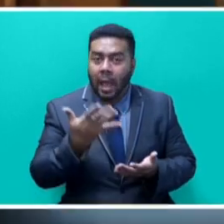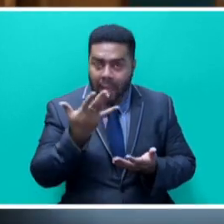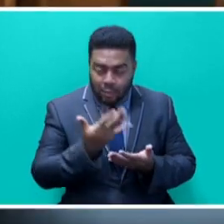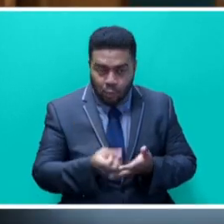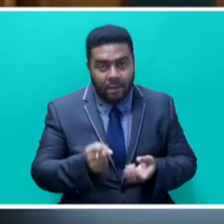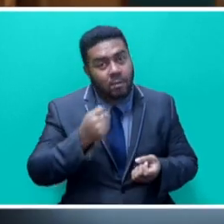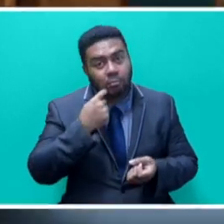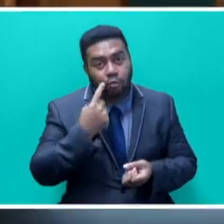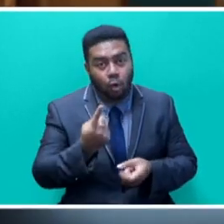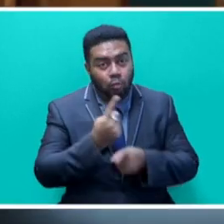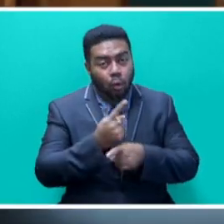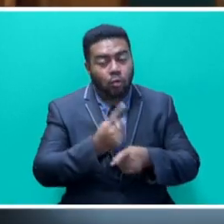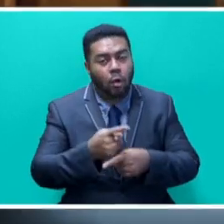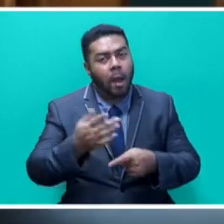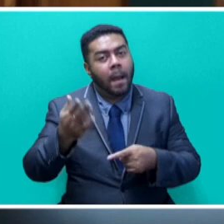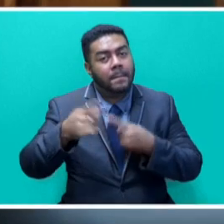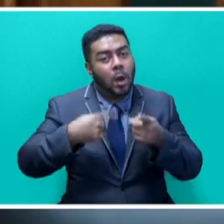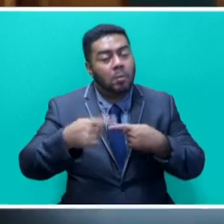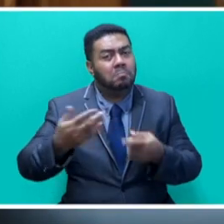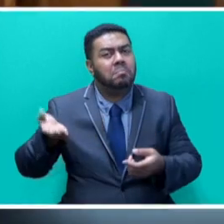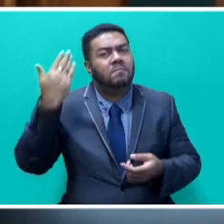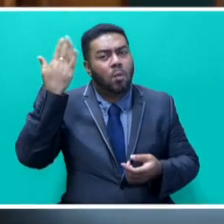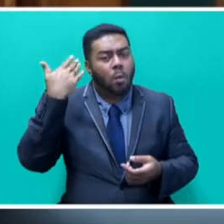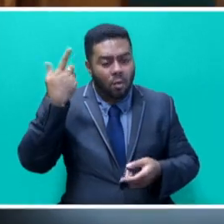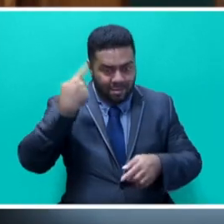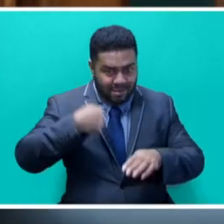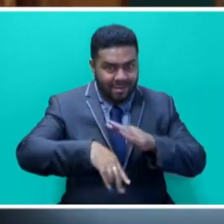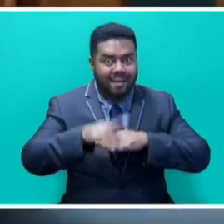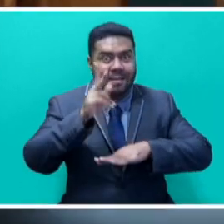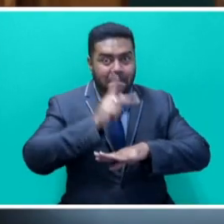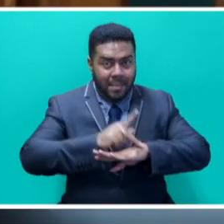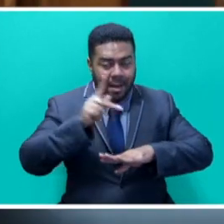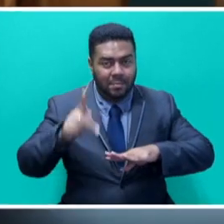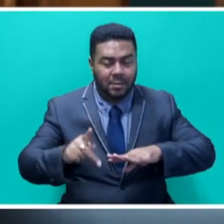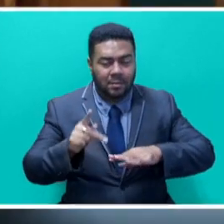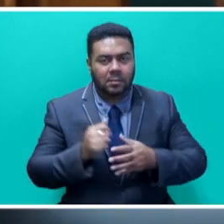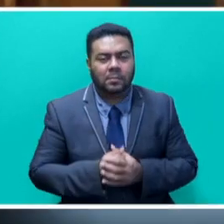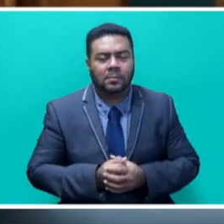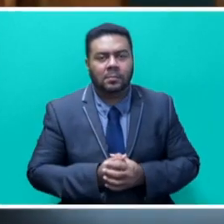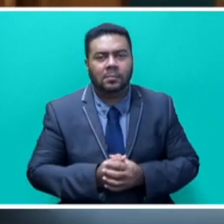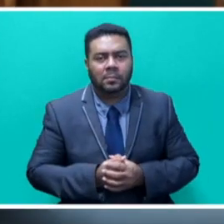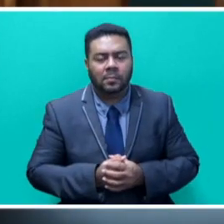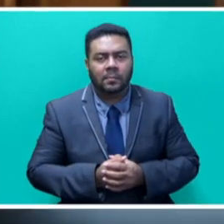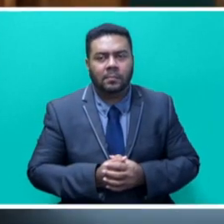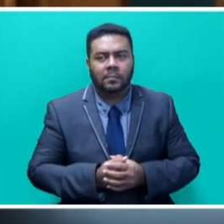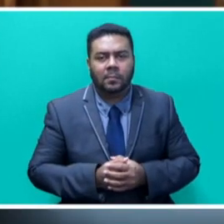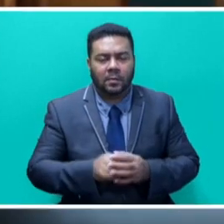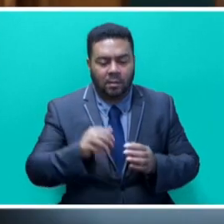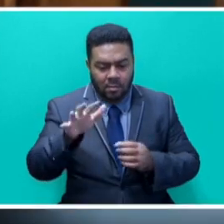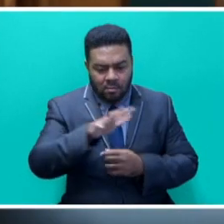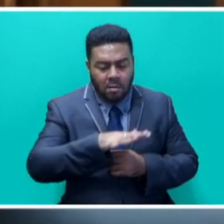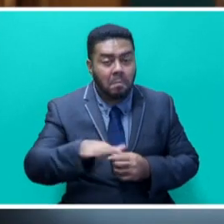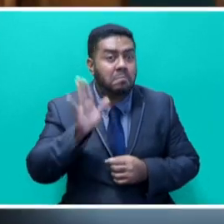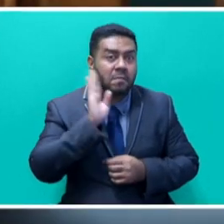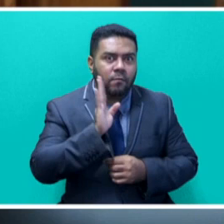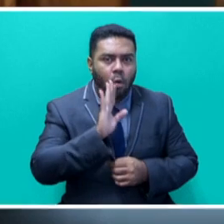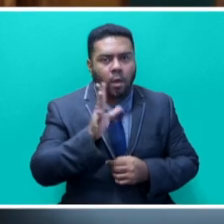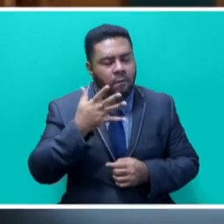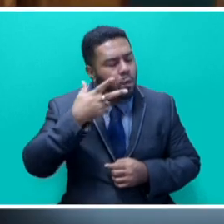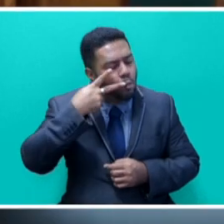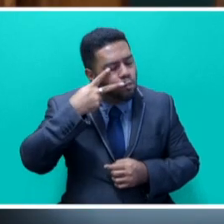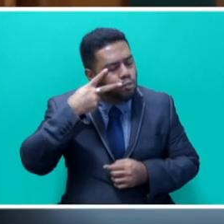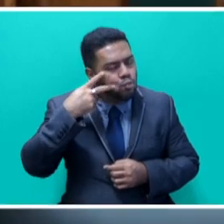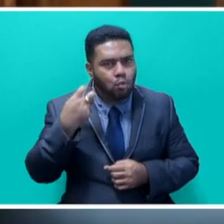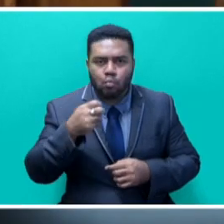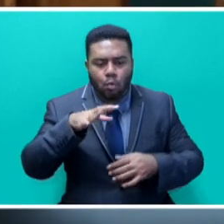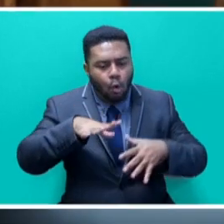in this Parliament on numerous previous occasions, the mahogany sector prior to the Act was rife with corruption, undervaluing